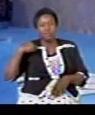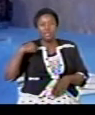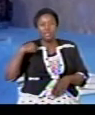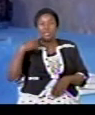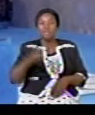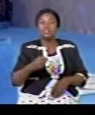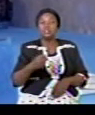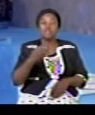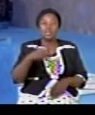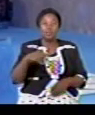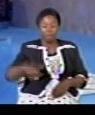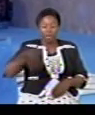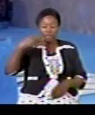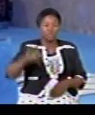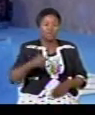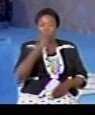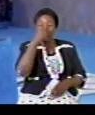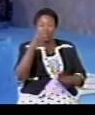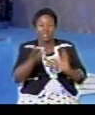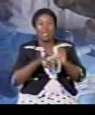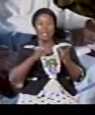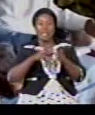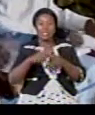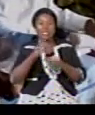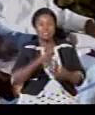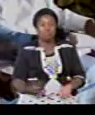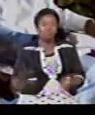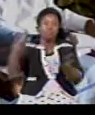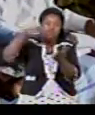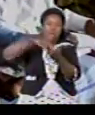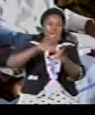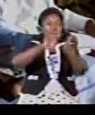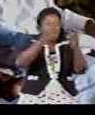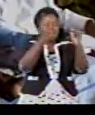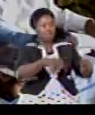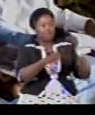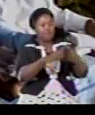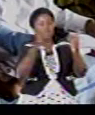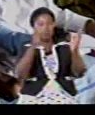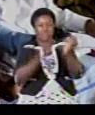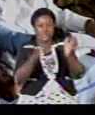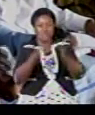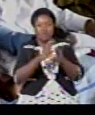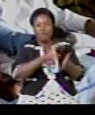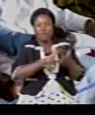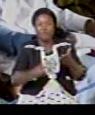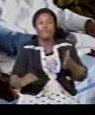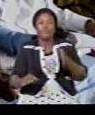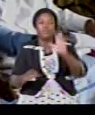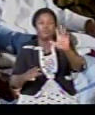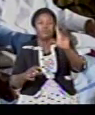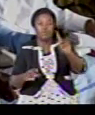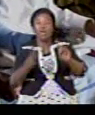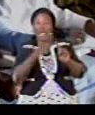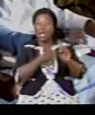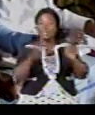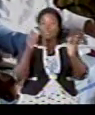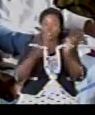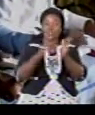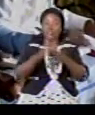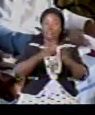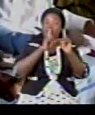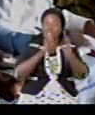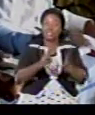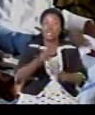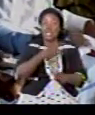blindness, he rose and he came to Jesus. In verse 51, and Jesus answered and